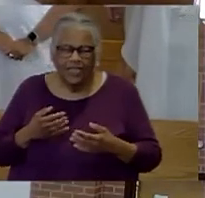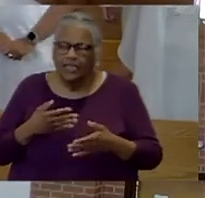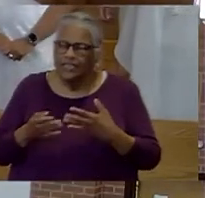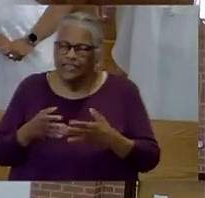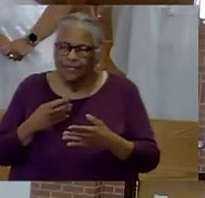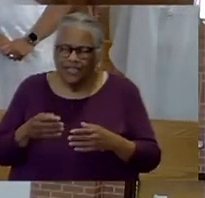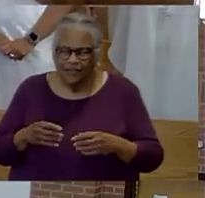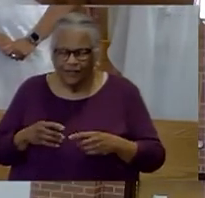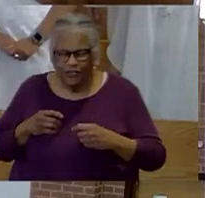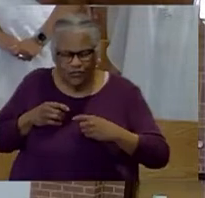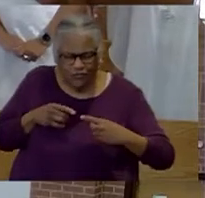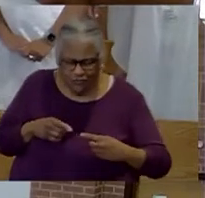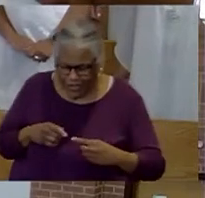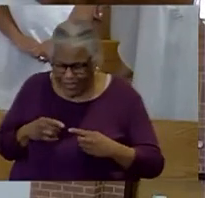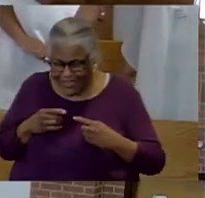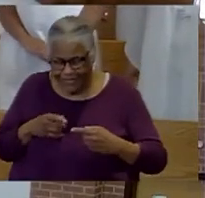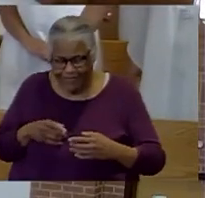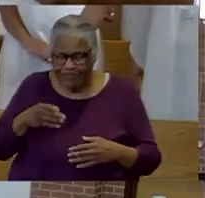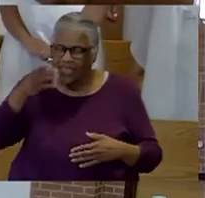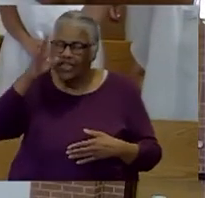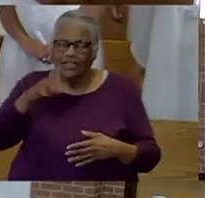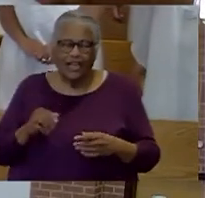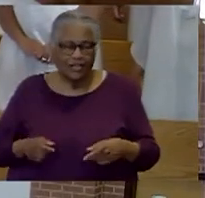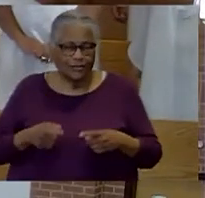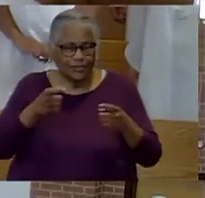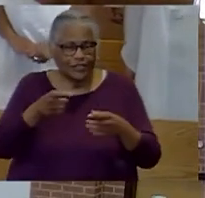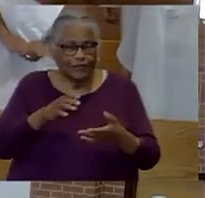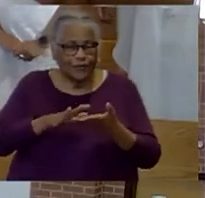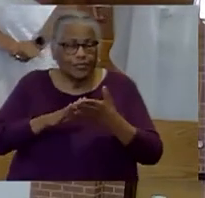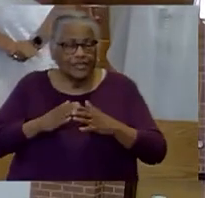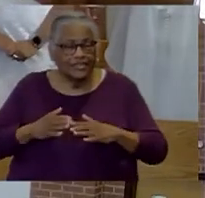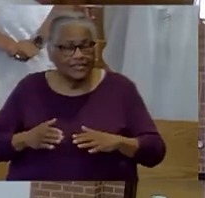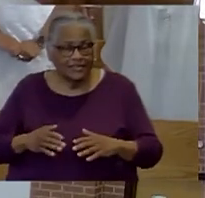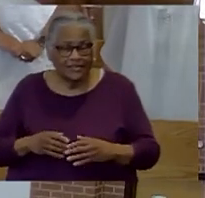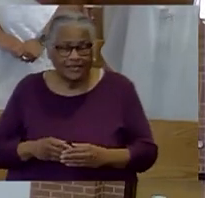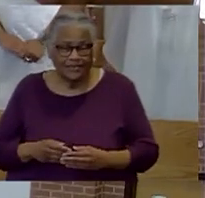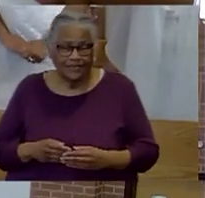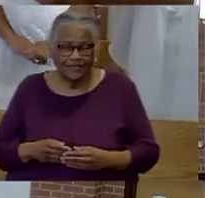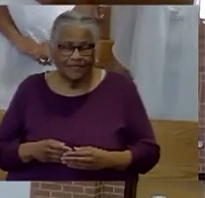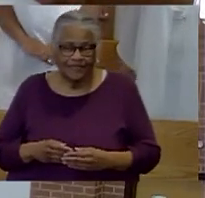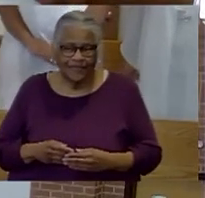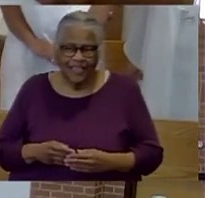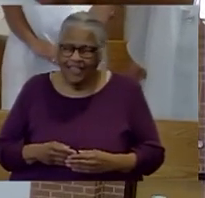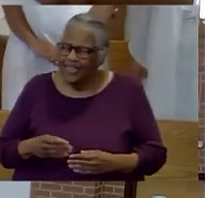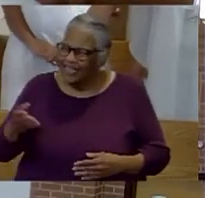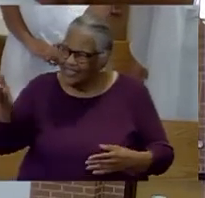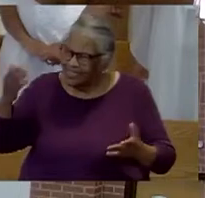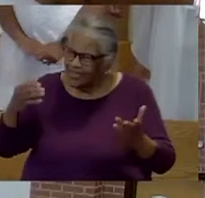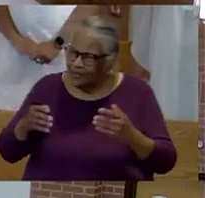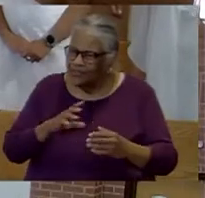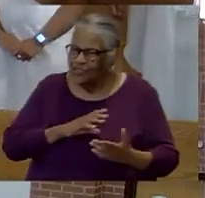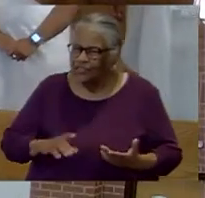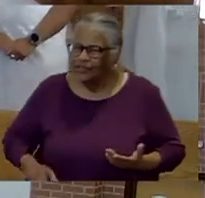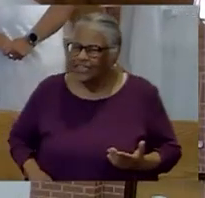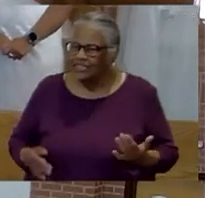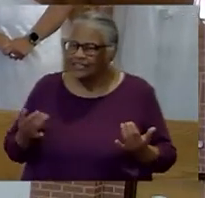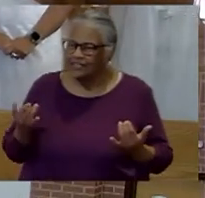God will give you peace. And my brother and my sister, if you want to come to Christ today, this is your time. The deacons are waiting on